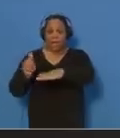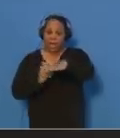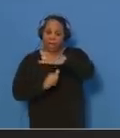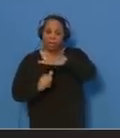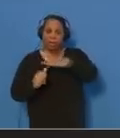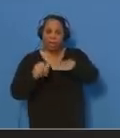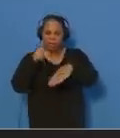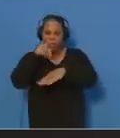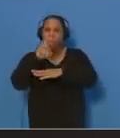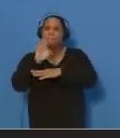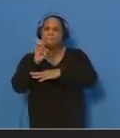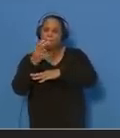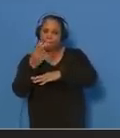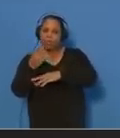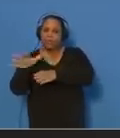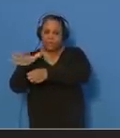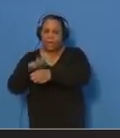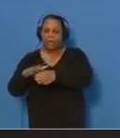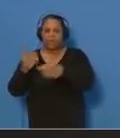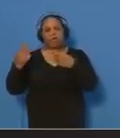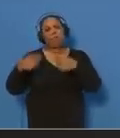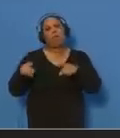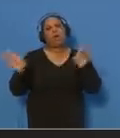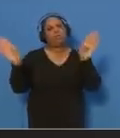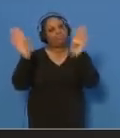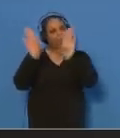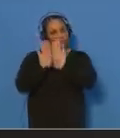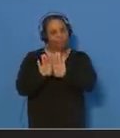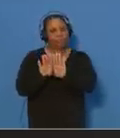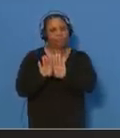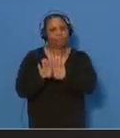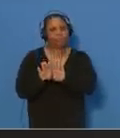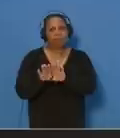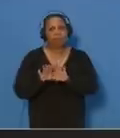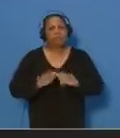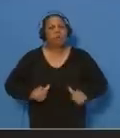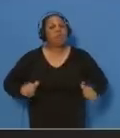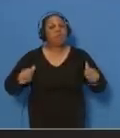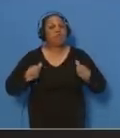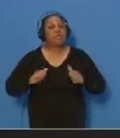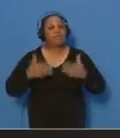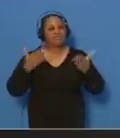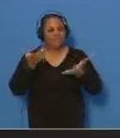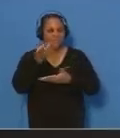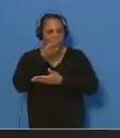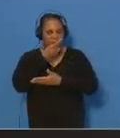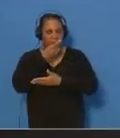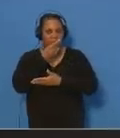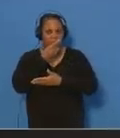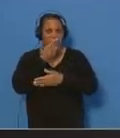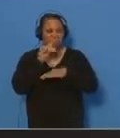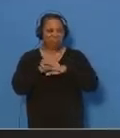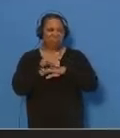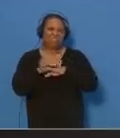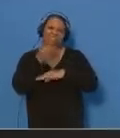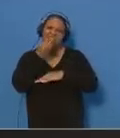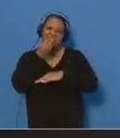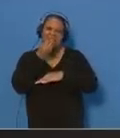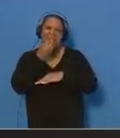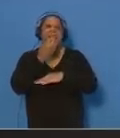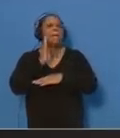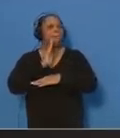level areas while the shelter is closed to residents. Residents are provided with dinner, an evening snack, and